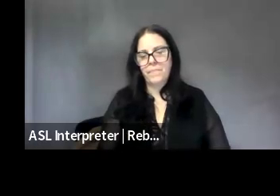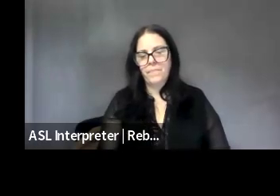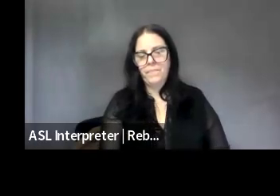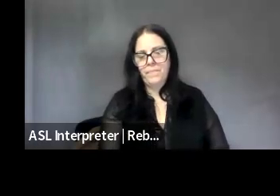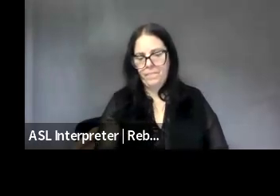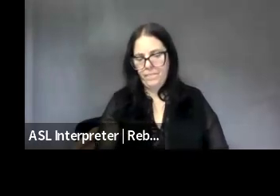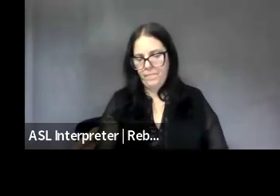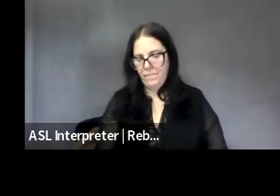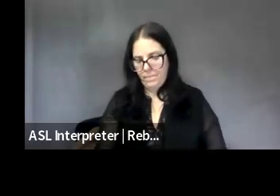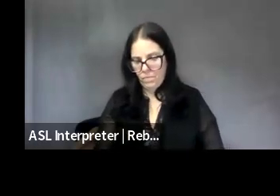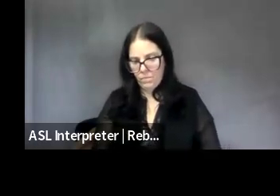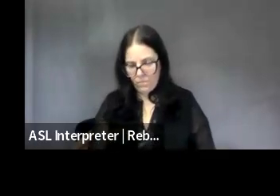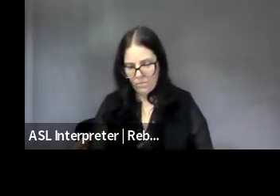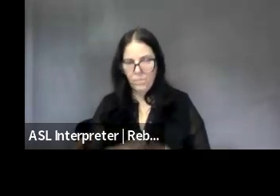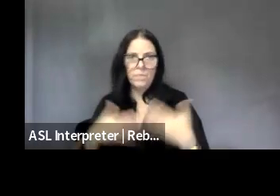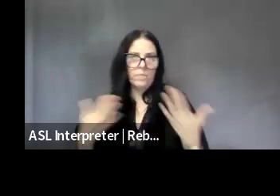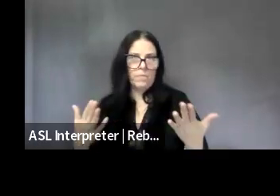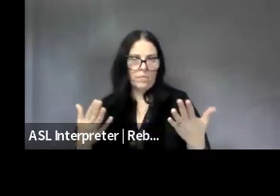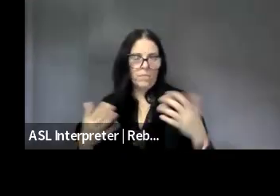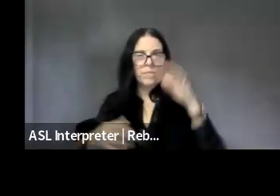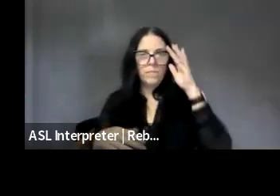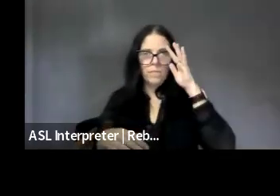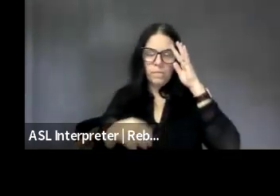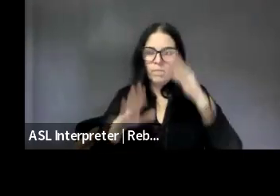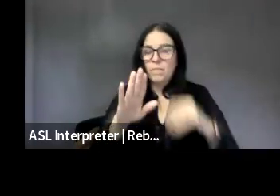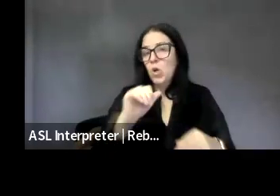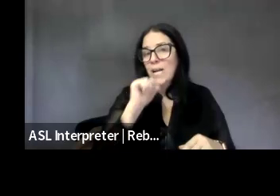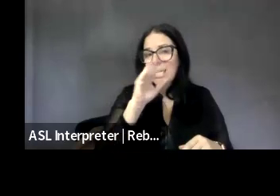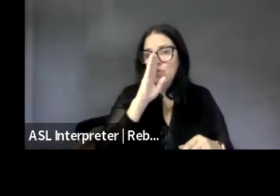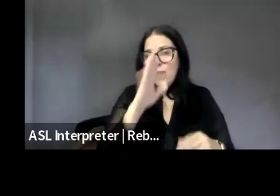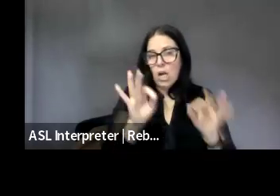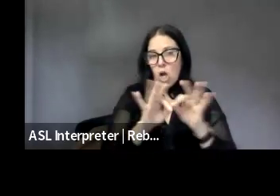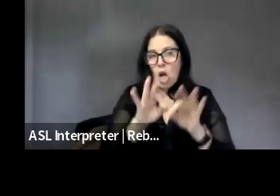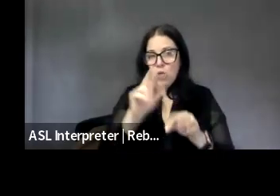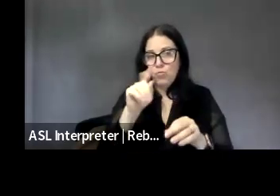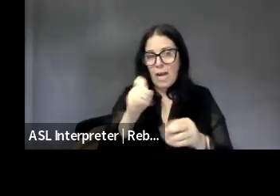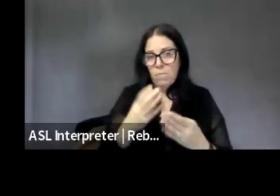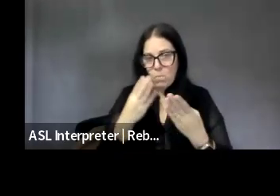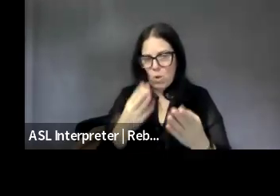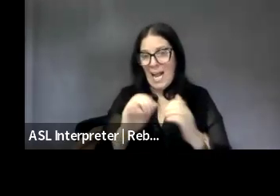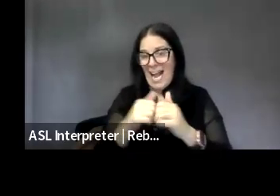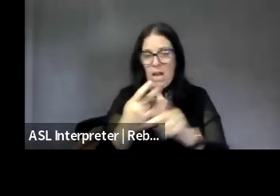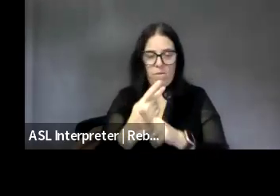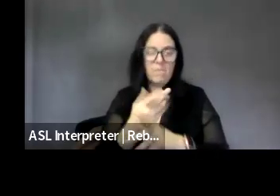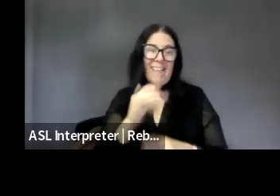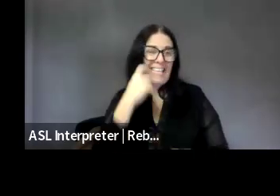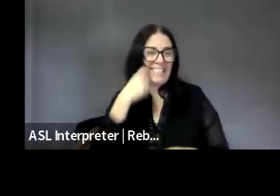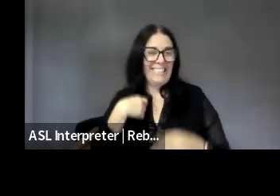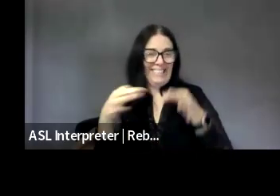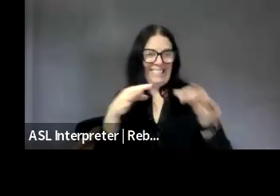All right, here's how you submit your indirect cost rate proposal. You put together all those pieces that we just talked